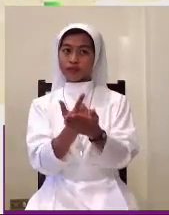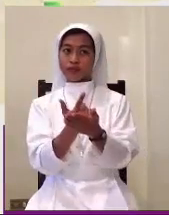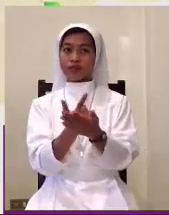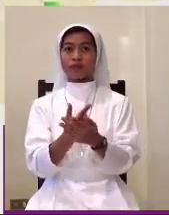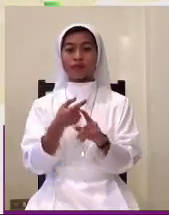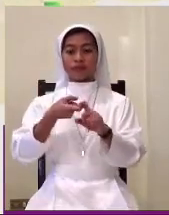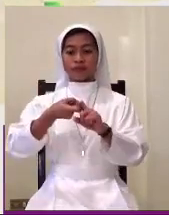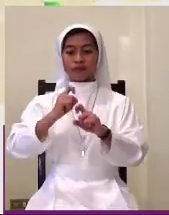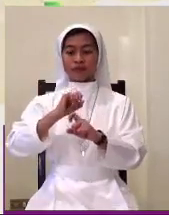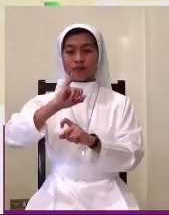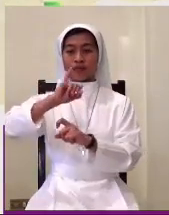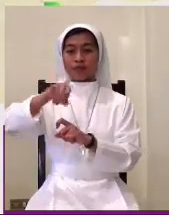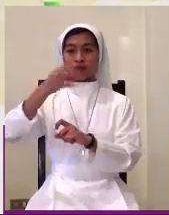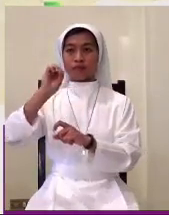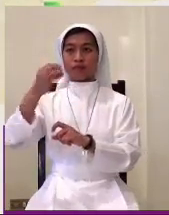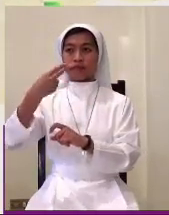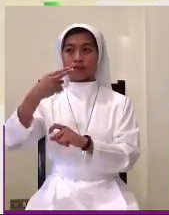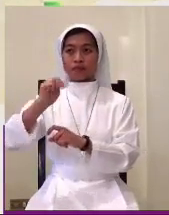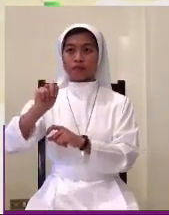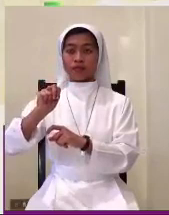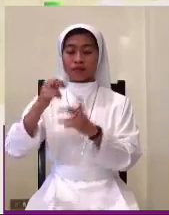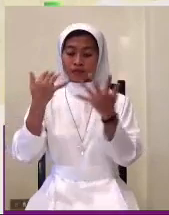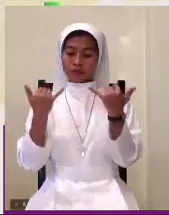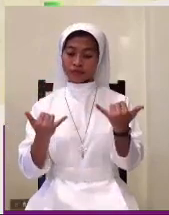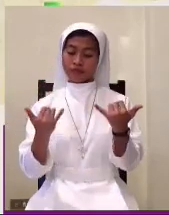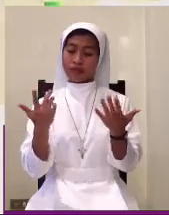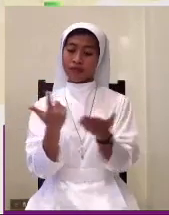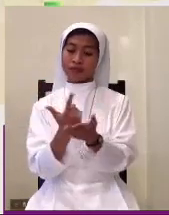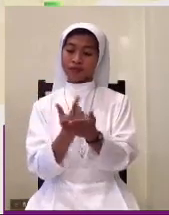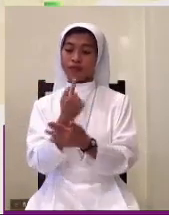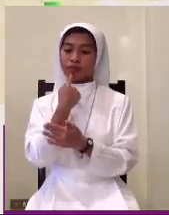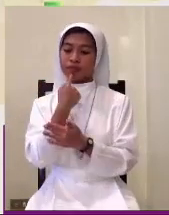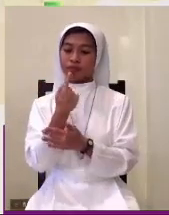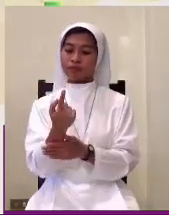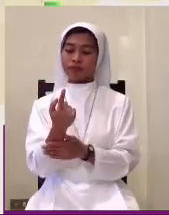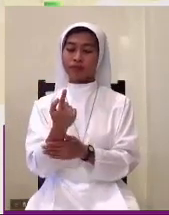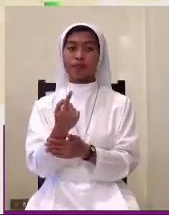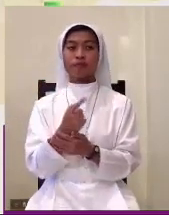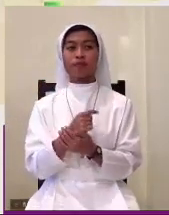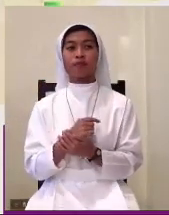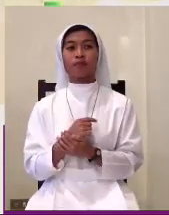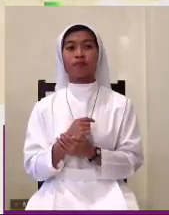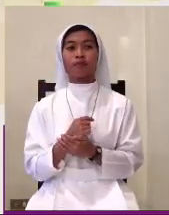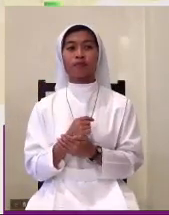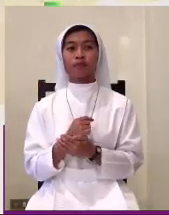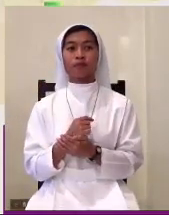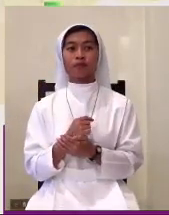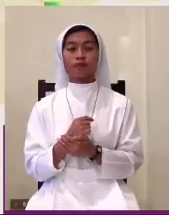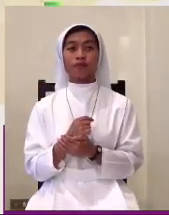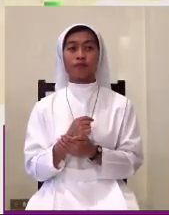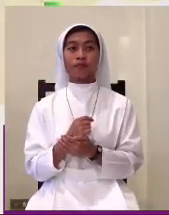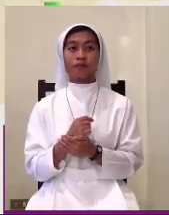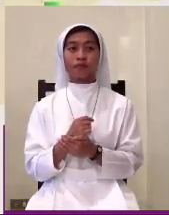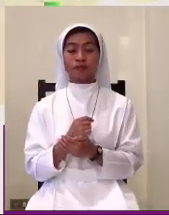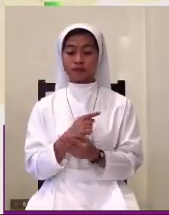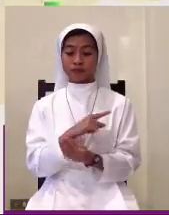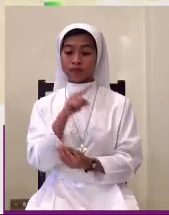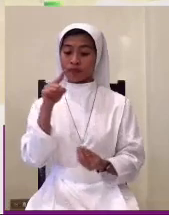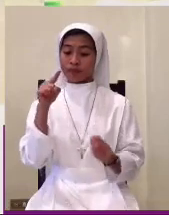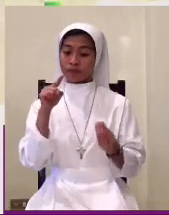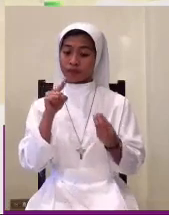John. The Gospel today tells us, my dear brothers and sisters, of the